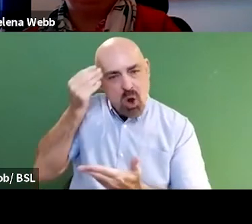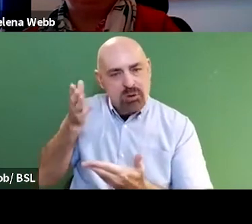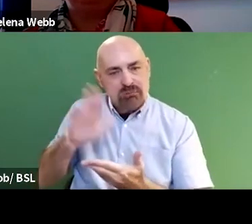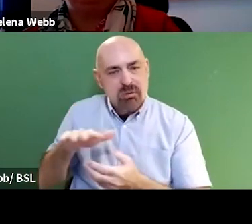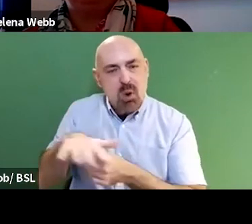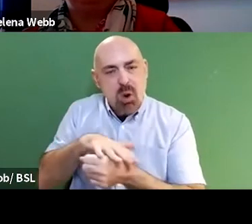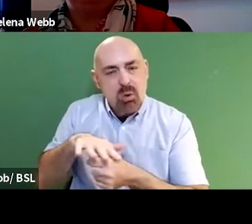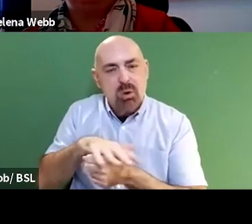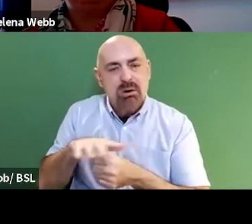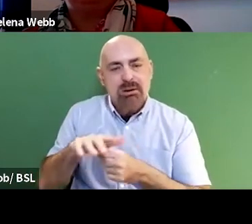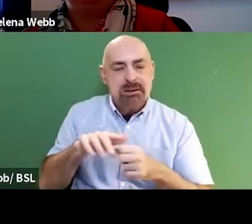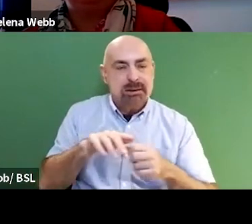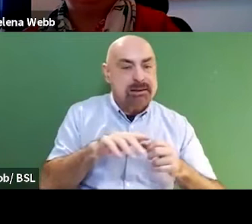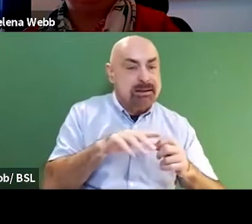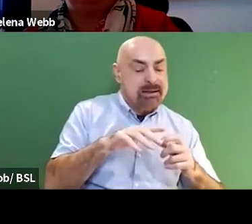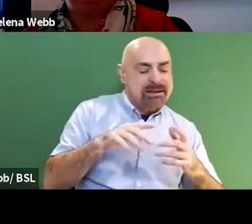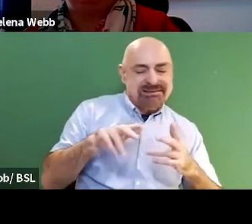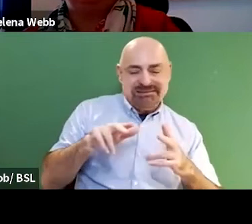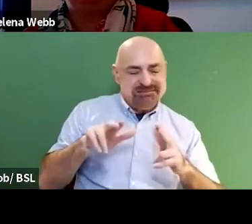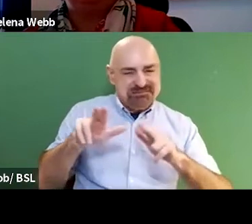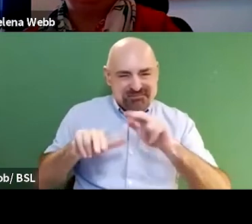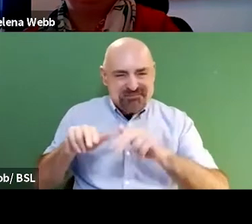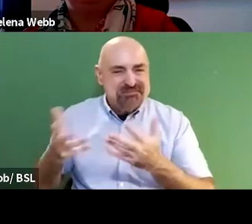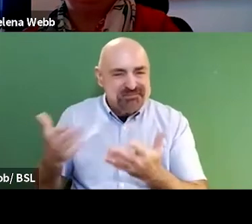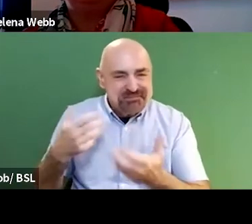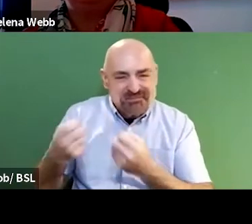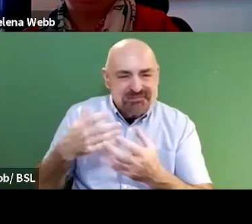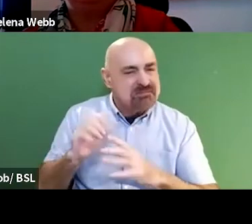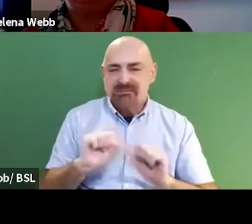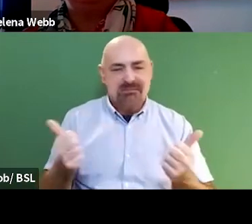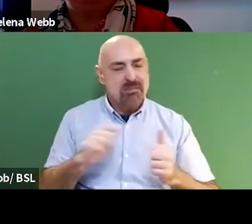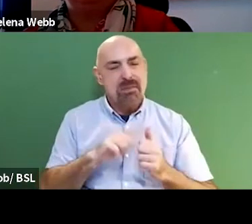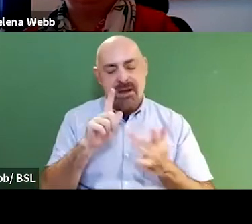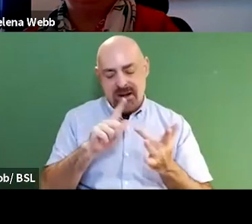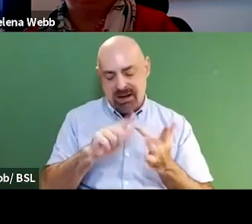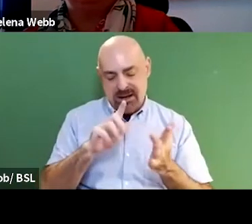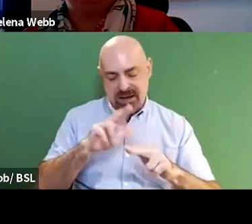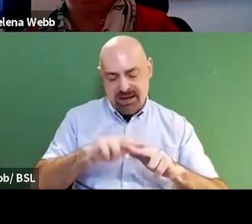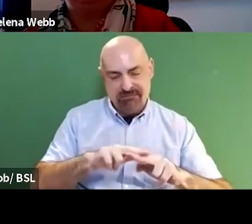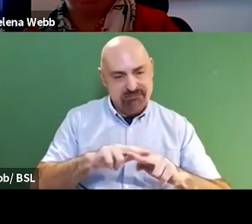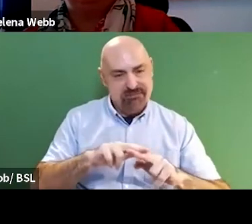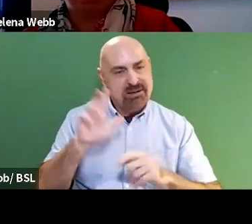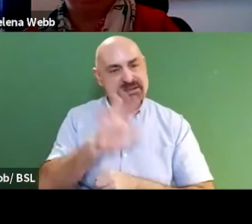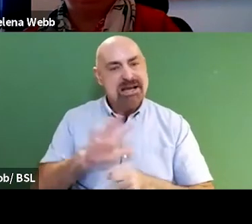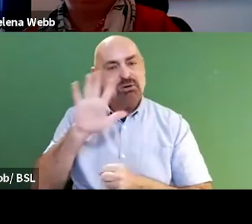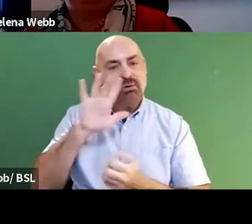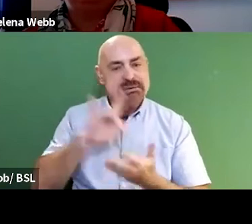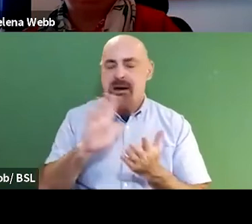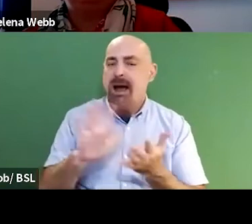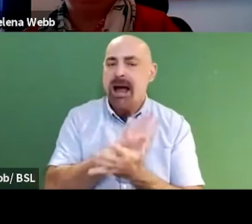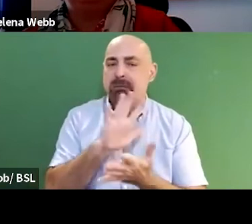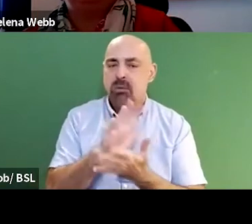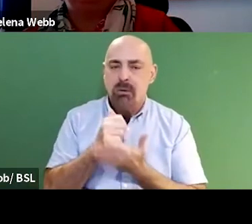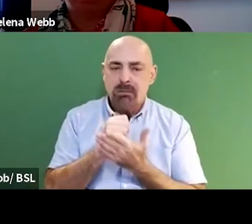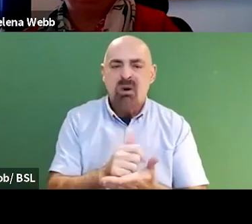robust in measuring impact. And this is something that the National Centre and EIF will be collaborating on. And we're really interested to see what